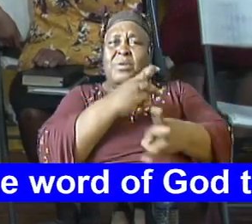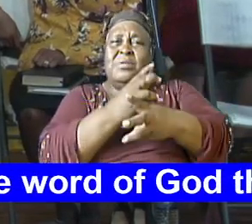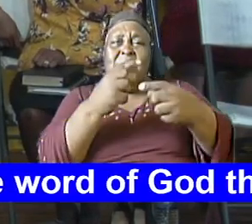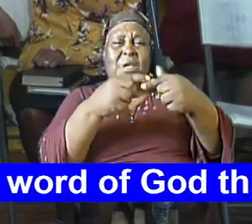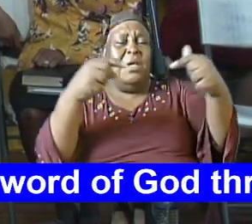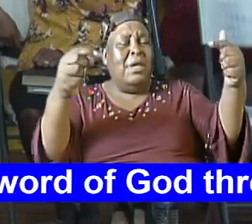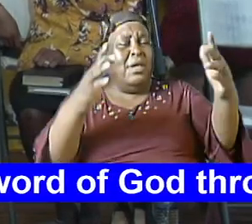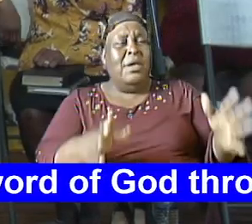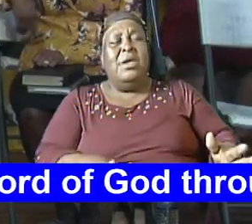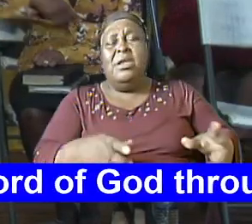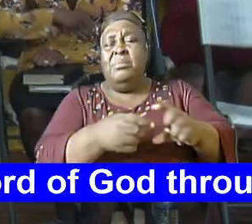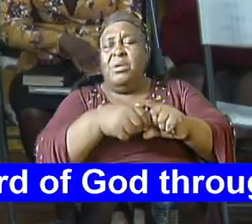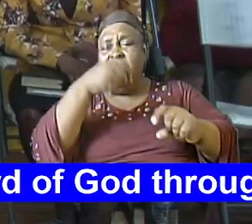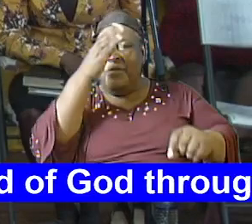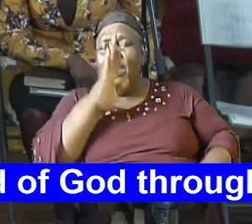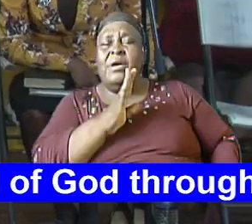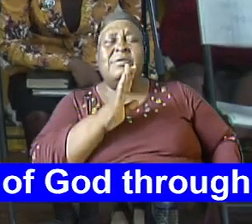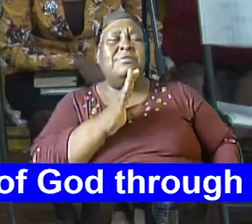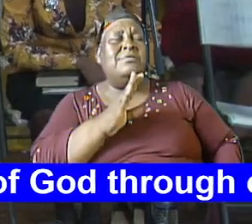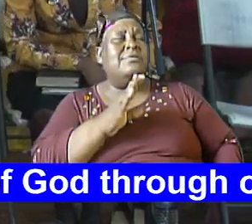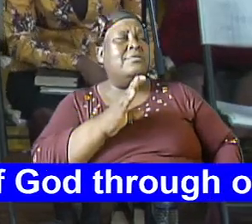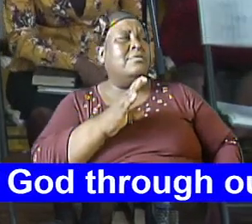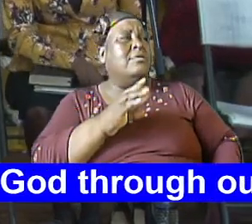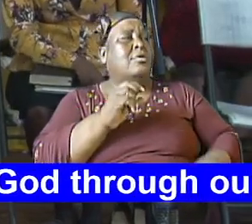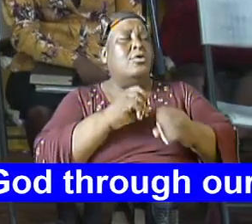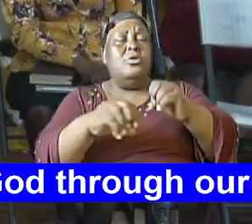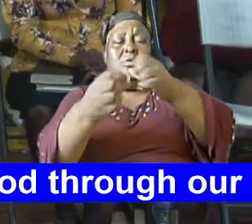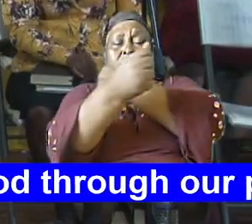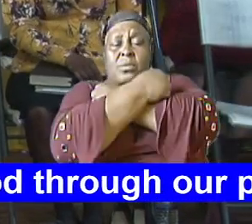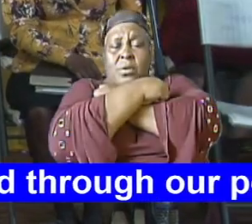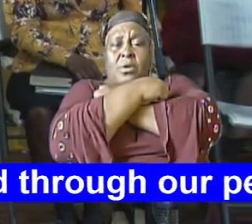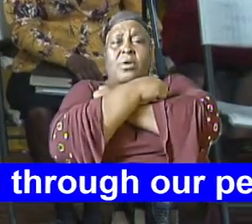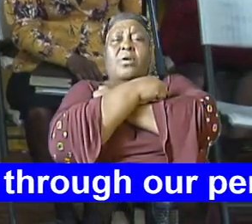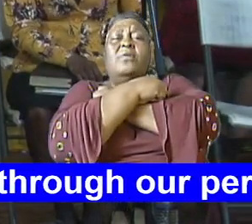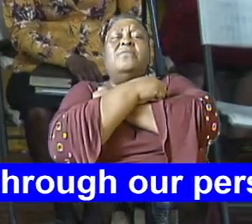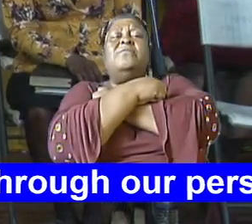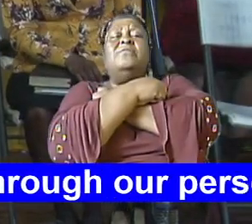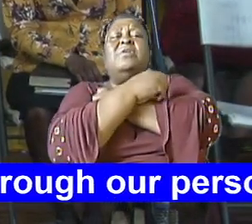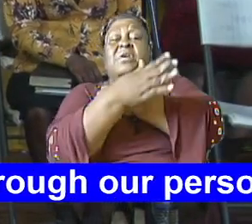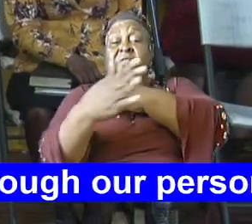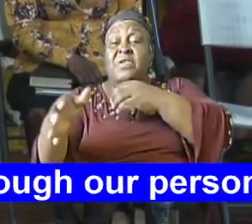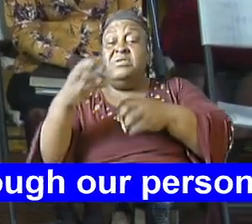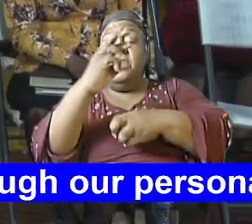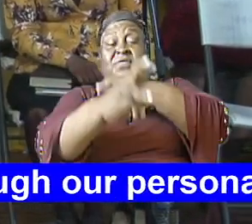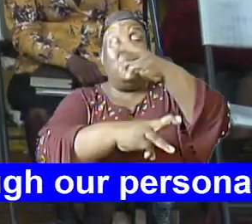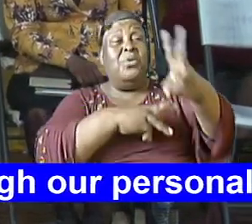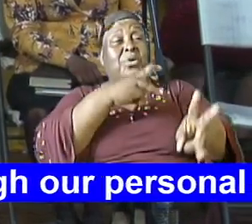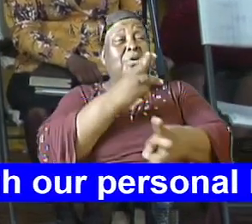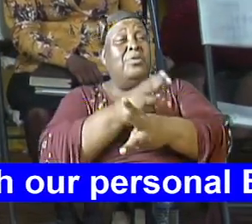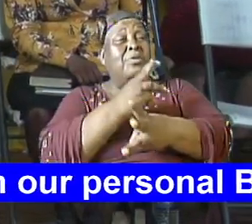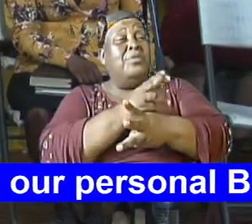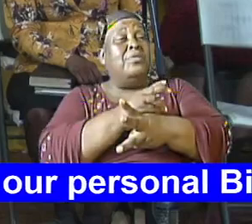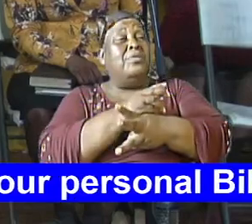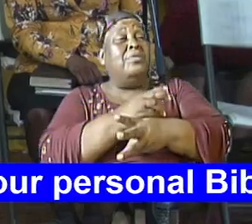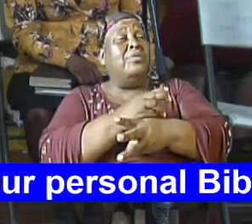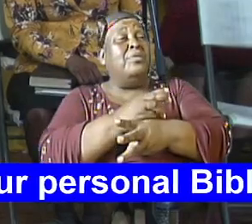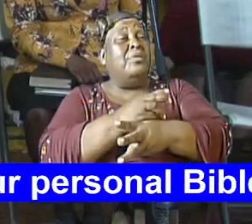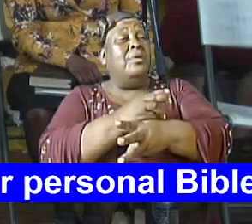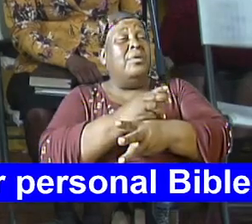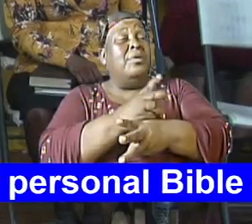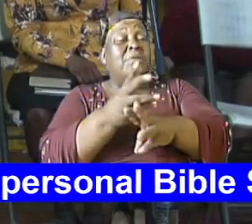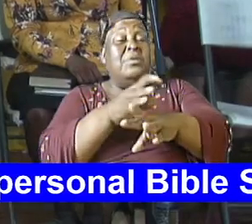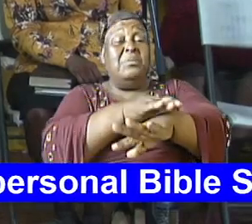God. So, don't love the world. And it goes right across the